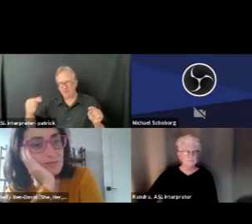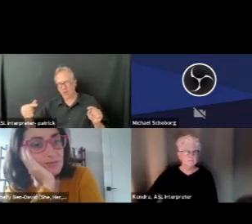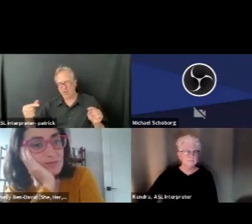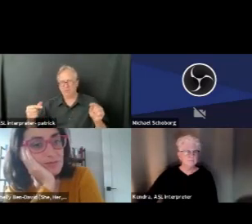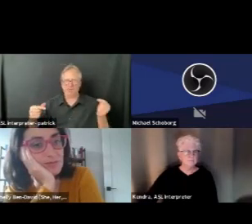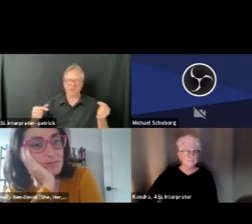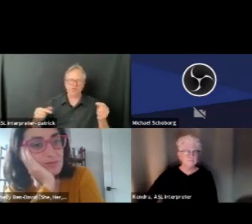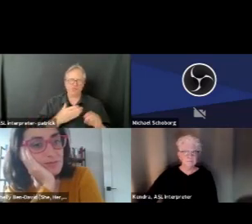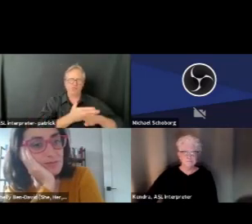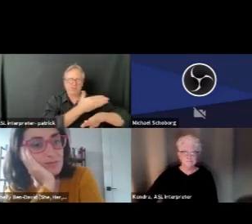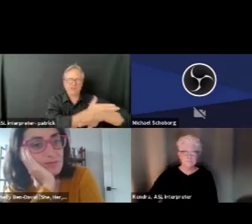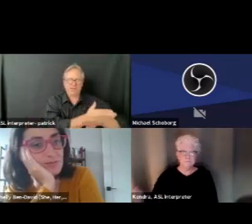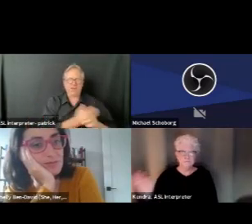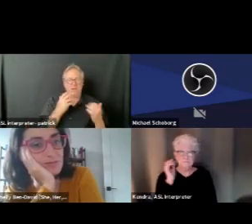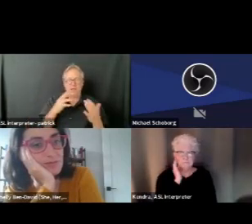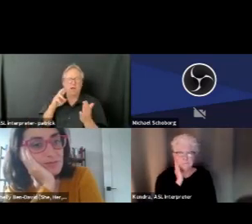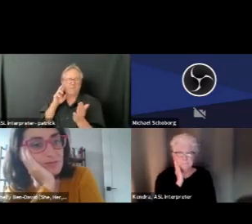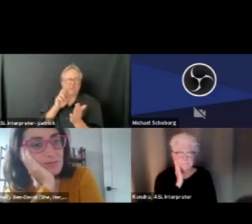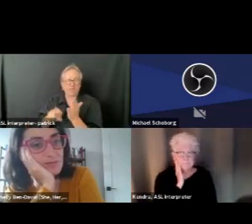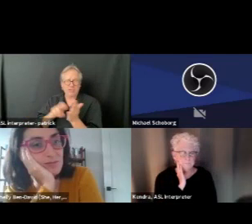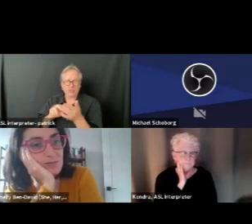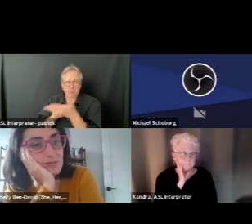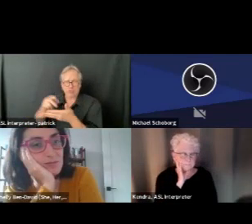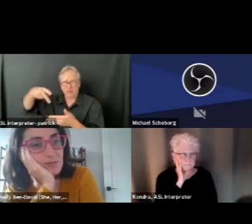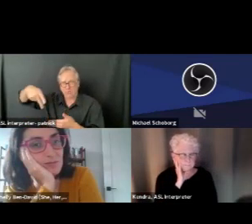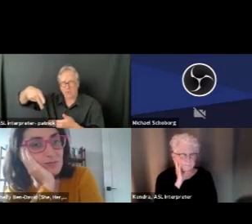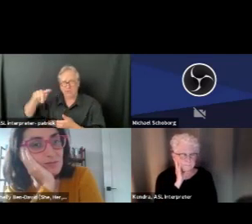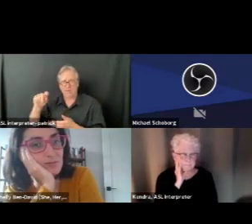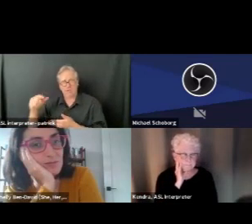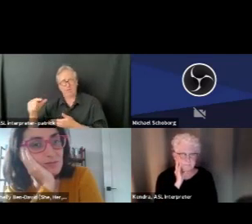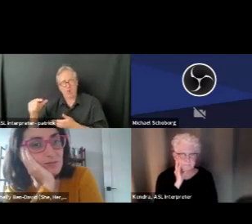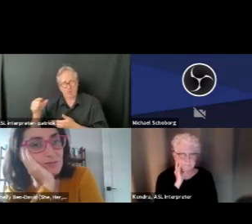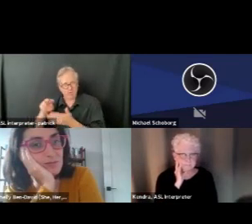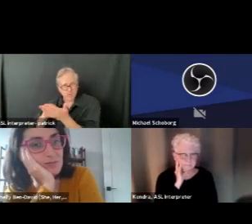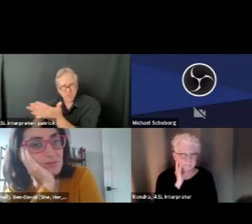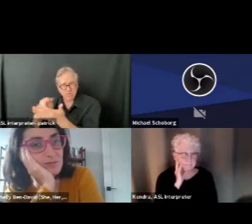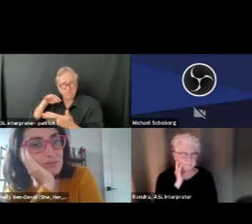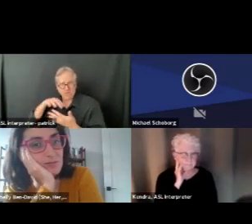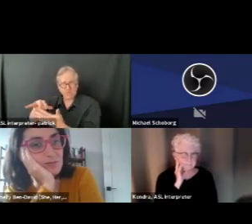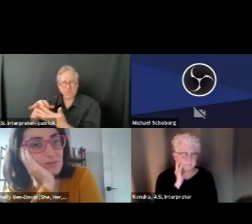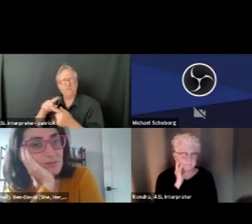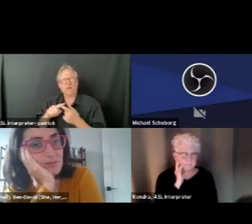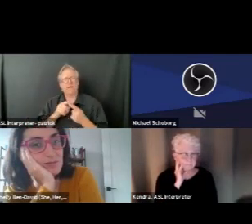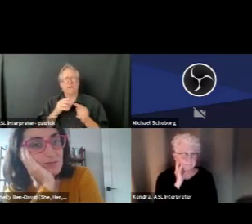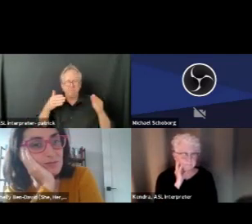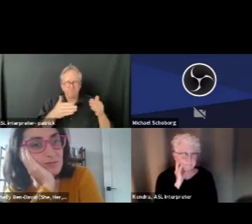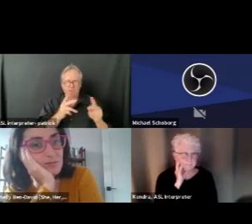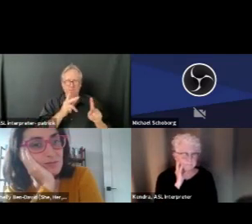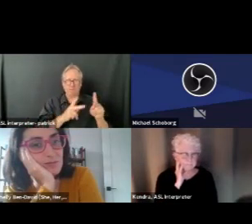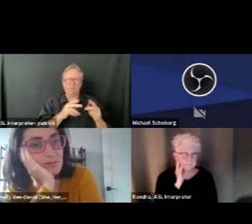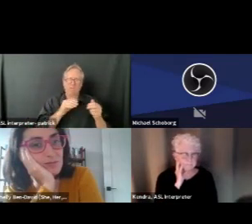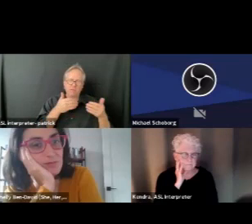Like, obviously, I've done a lot of research on post-traumatic growth, but I do feel like, in the interest of people and where they might want to